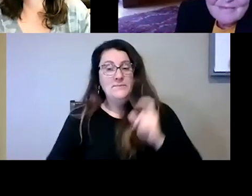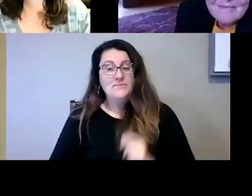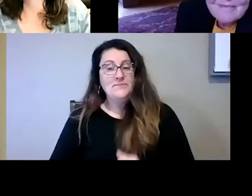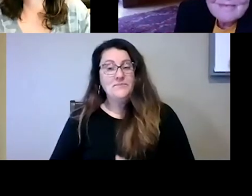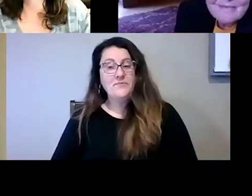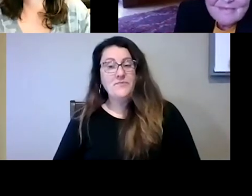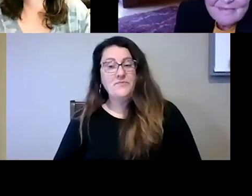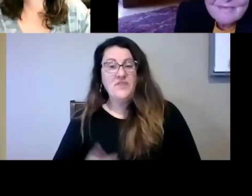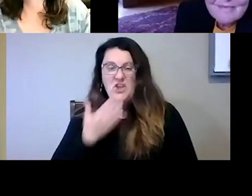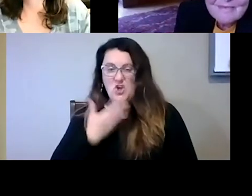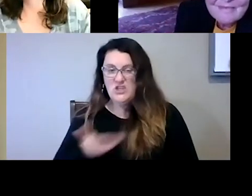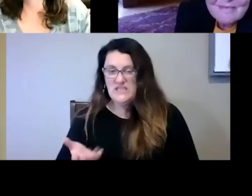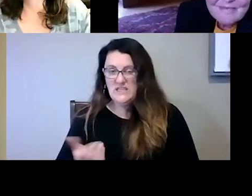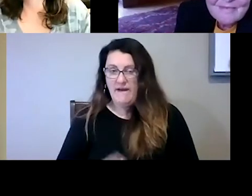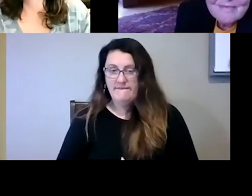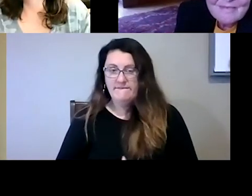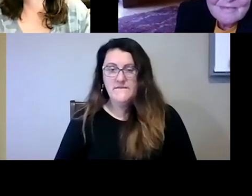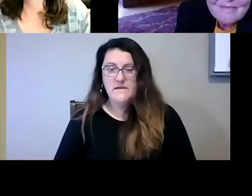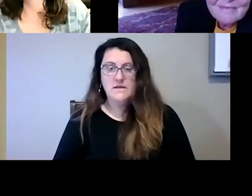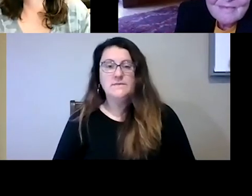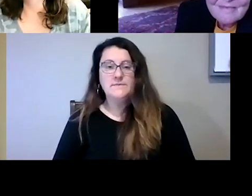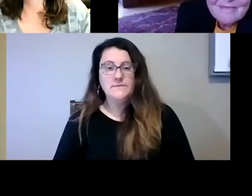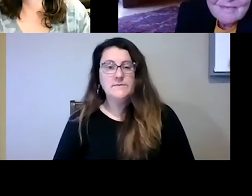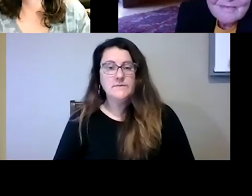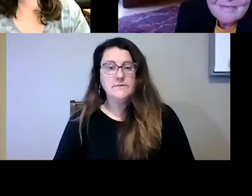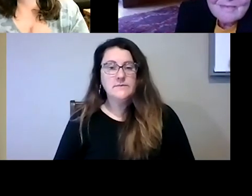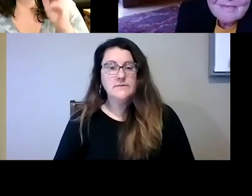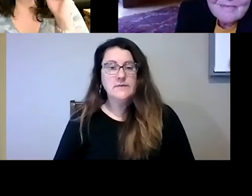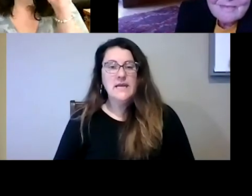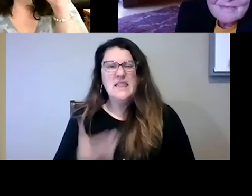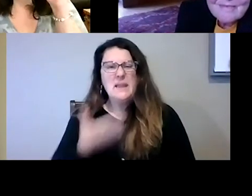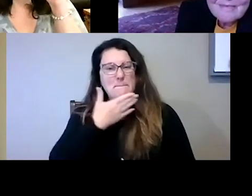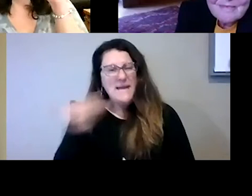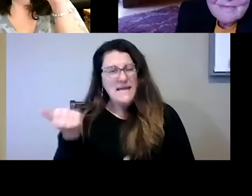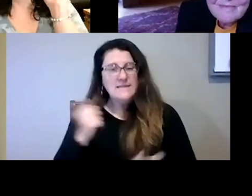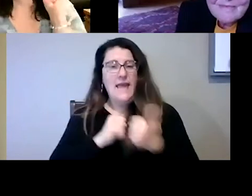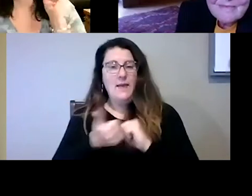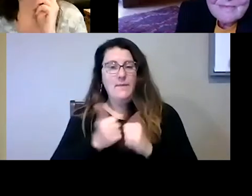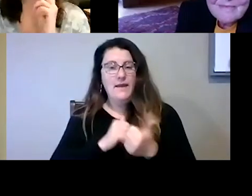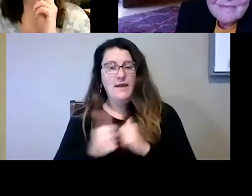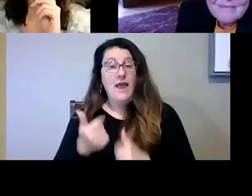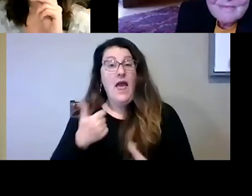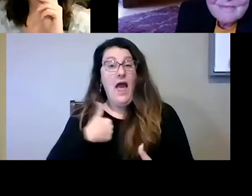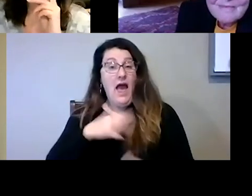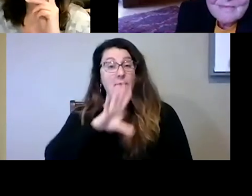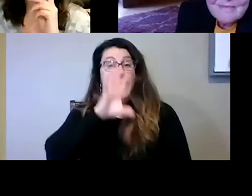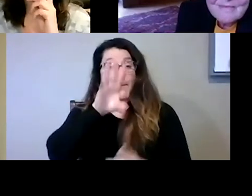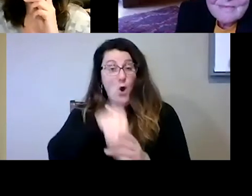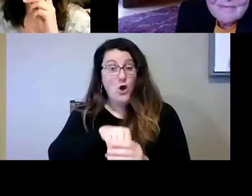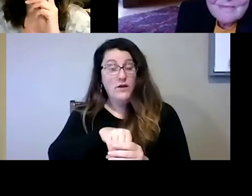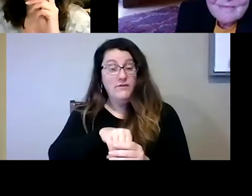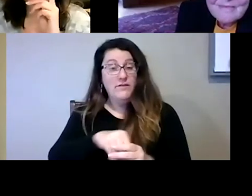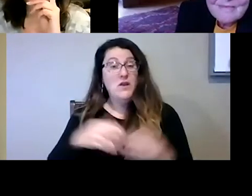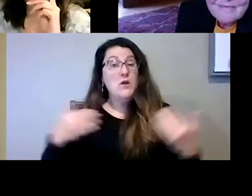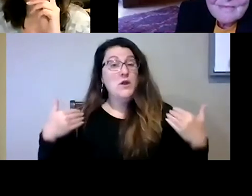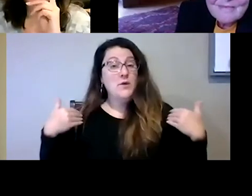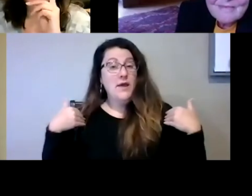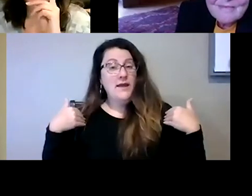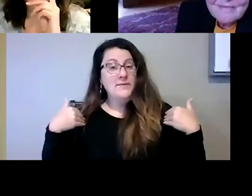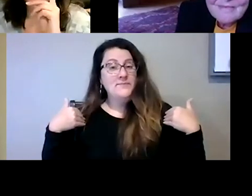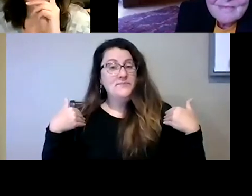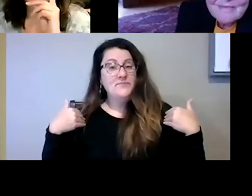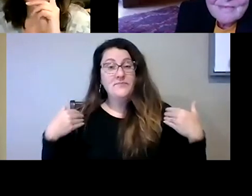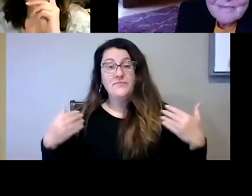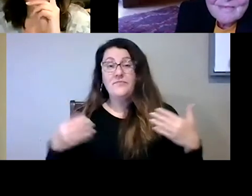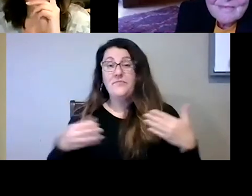the good stuff, right? I think the best campaigns that I've been a part of is when you had